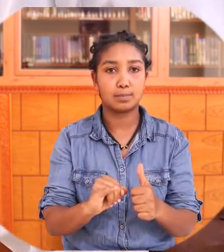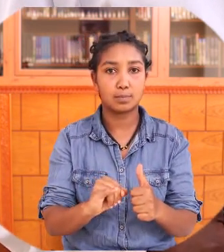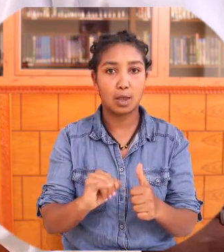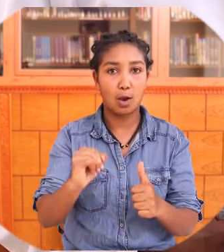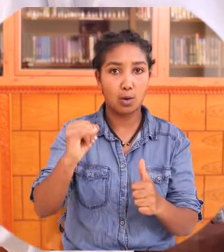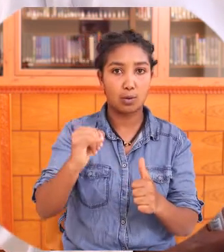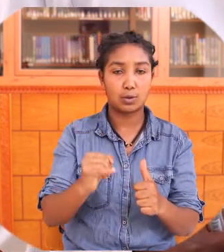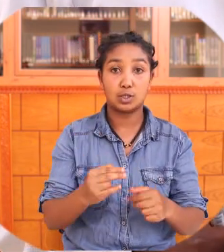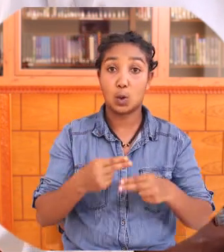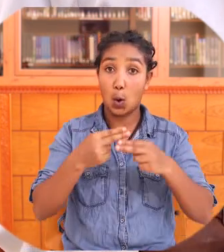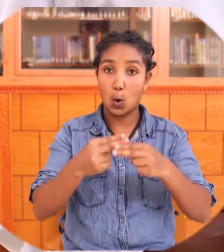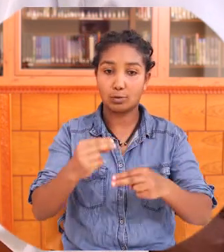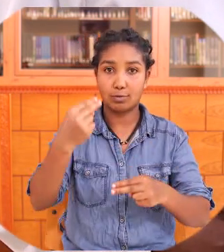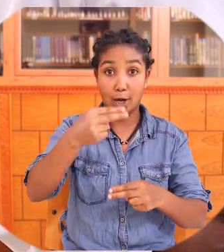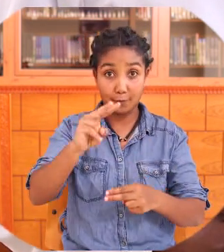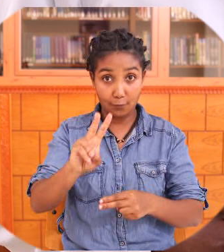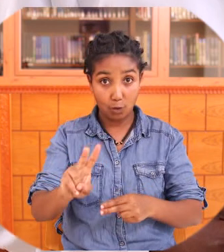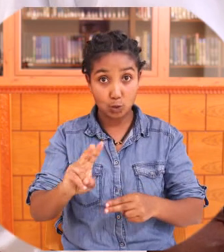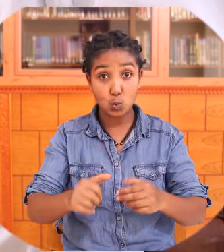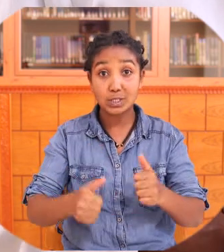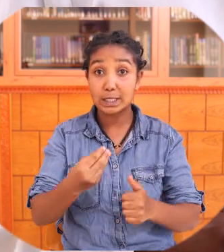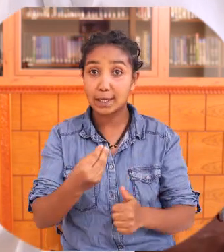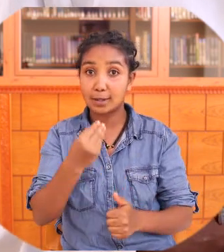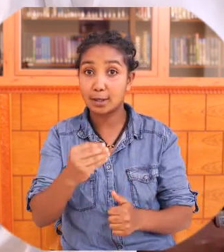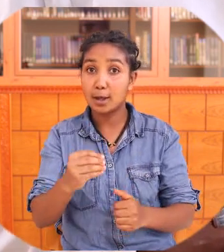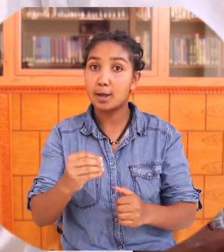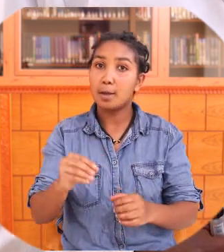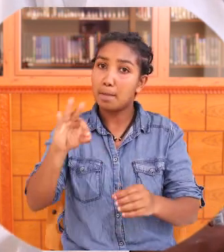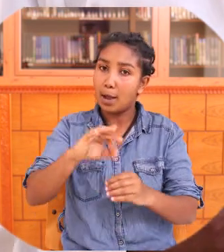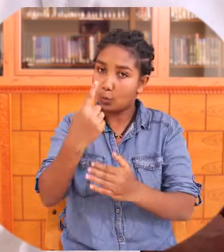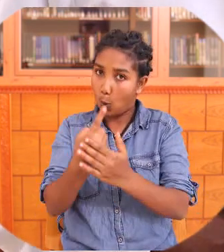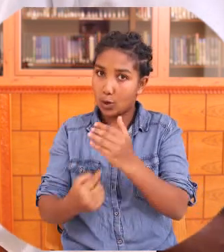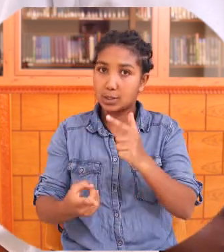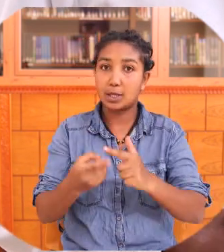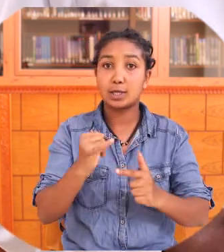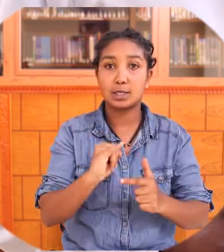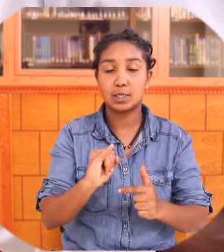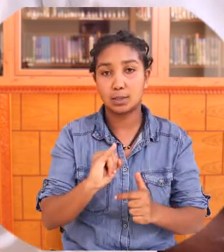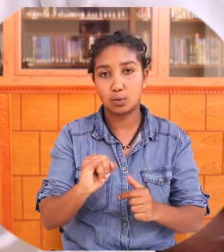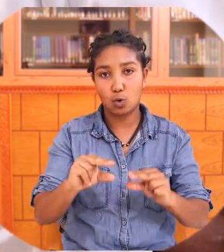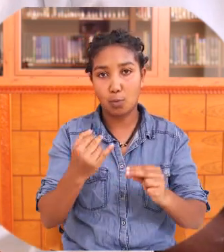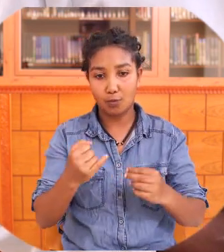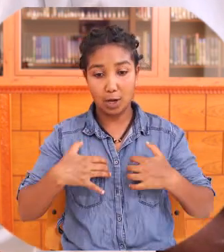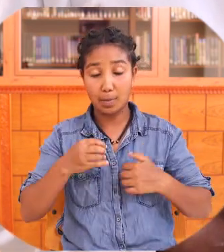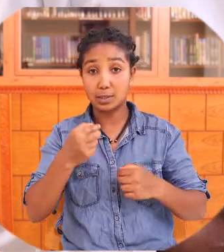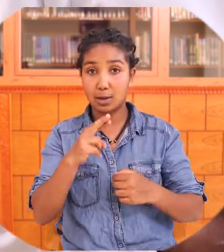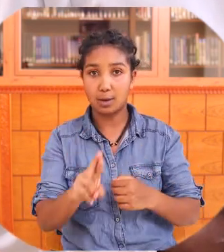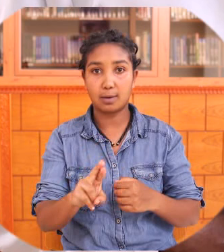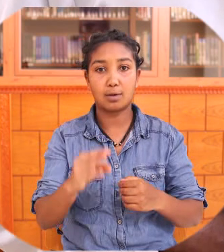animals are called herbivorous, which eats plant materials. The second group of animals